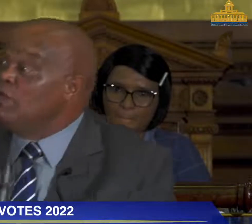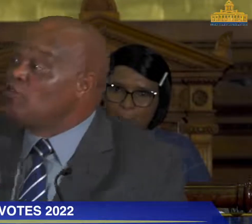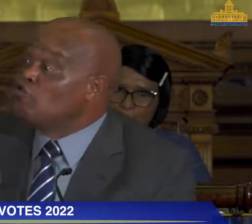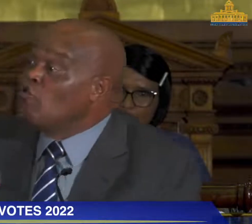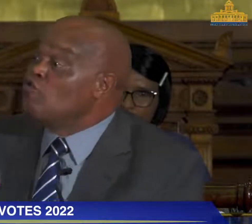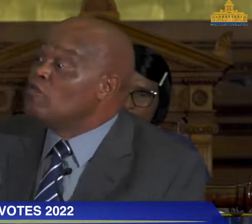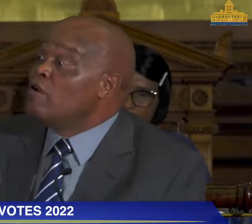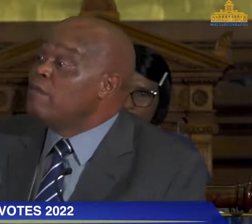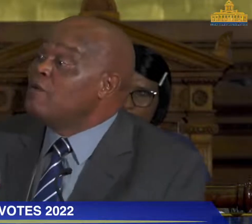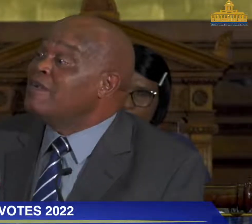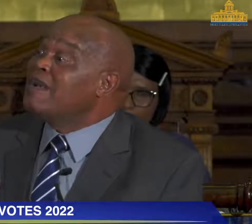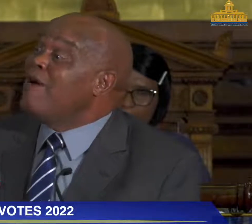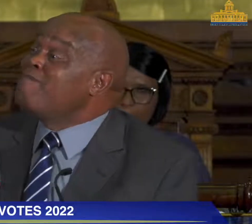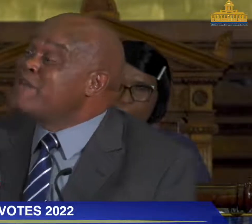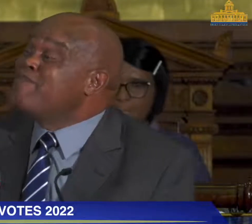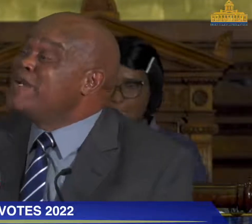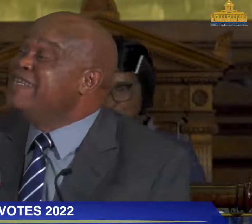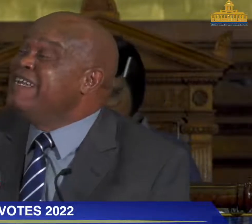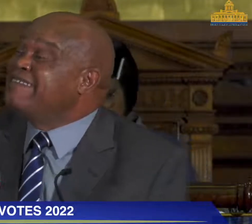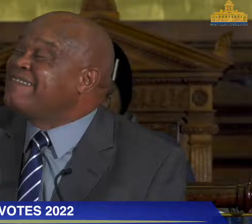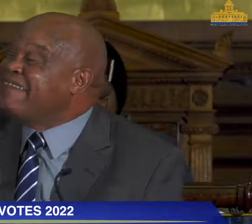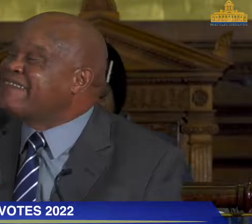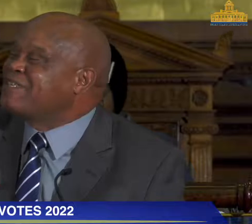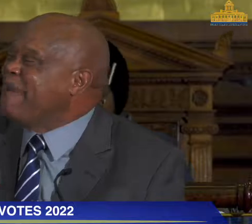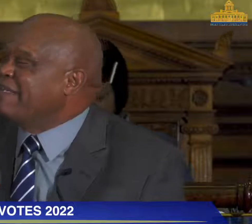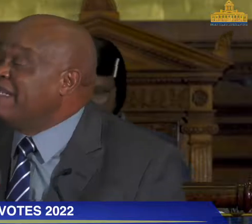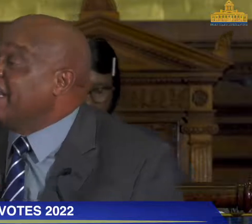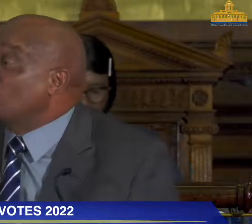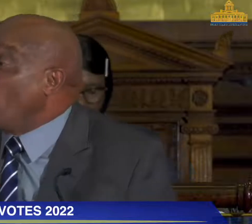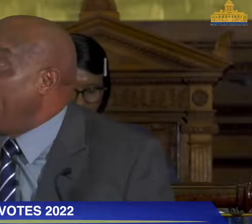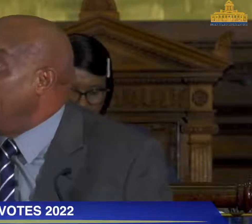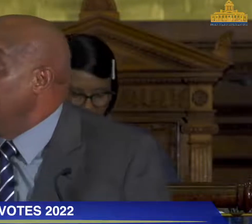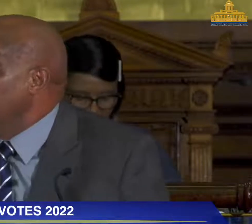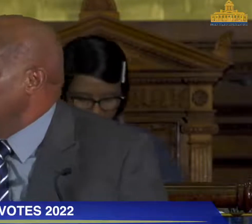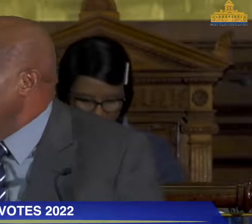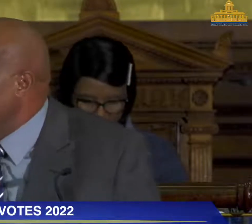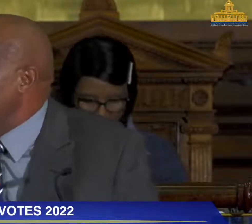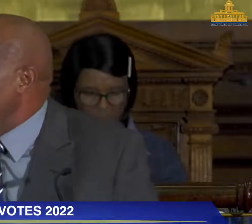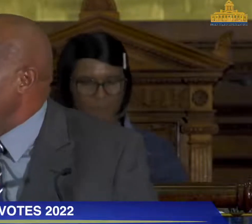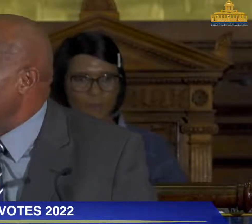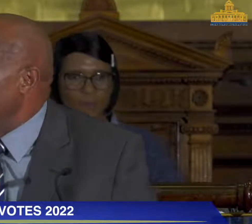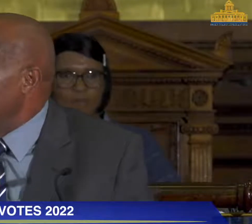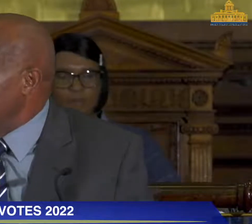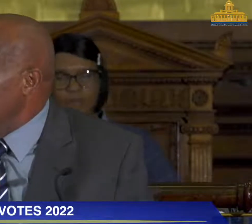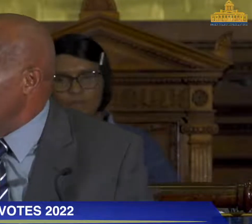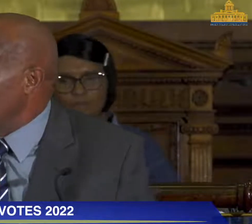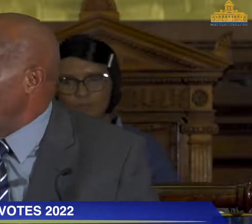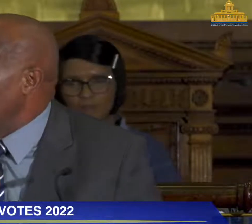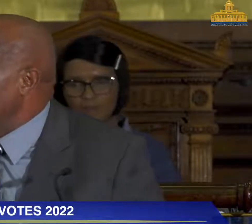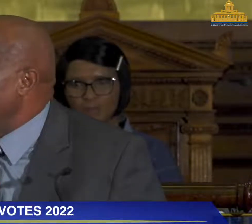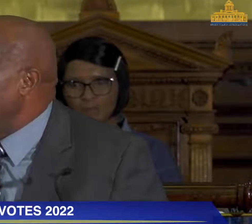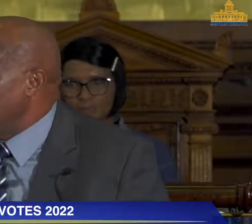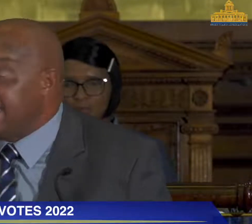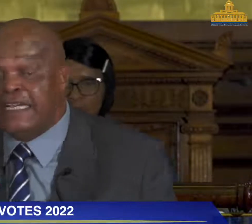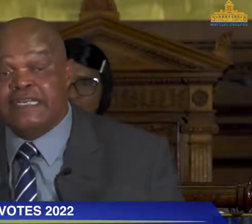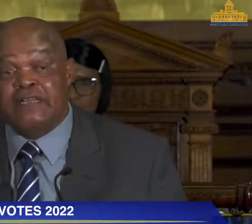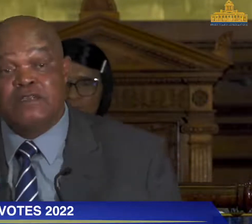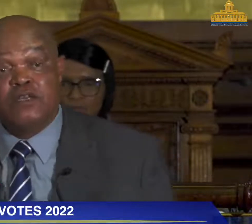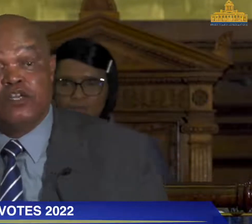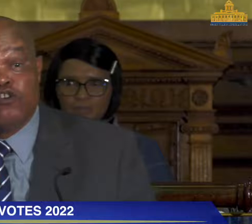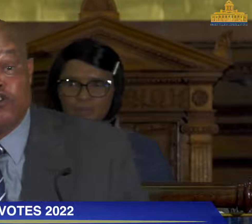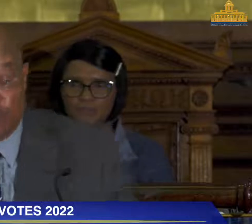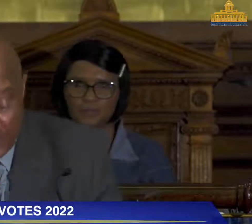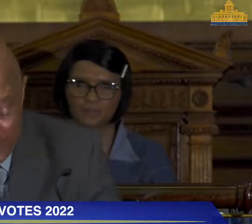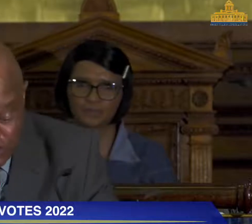That's what you need to do, because our people needs that respect, and that's why they have said, please go out there and lead